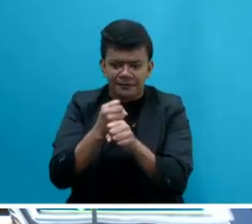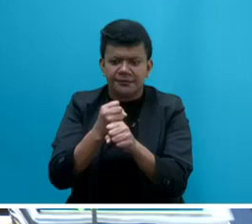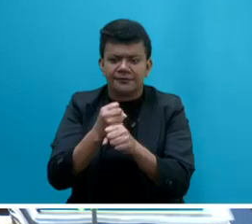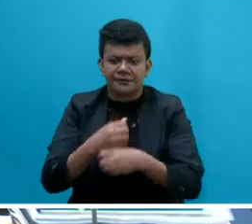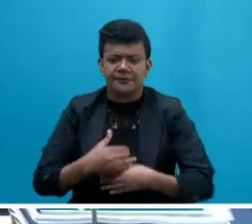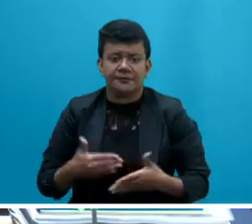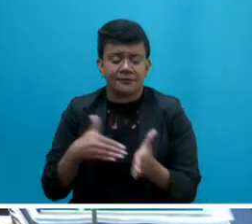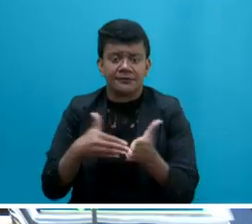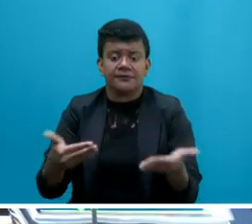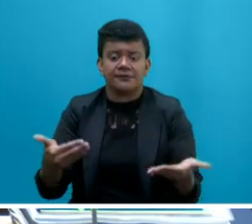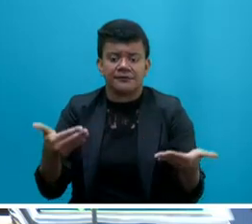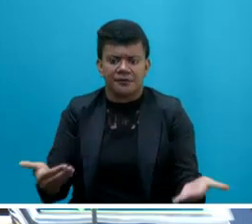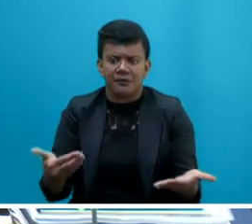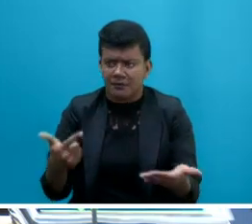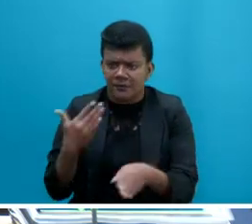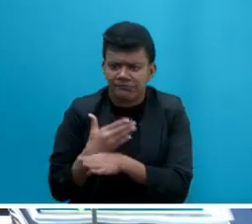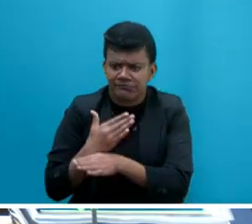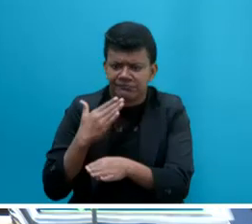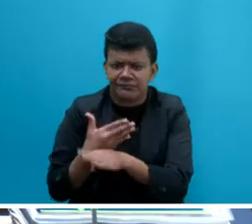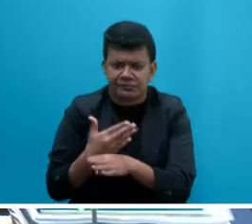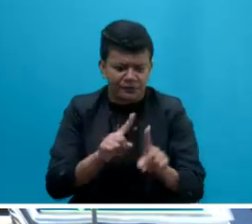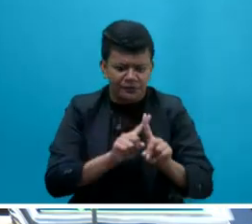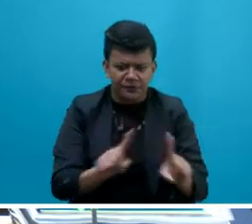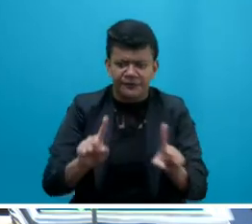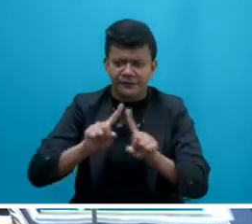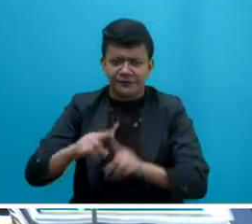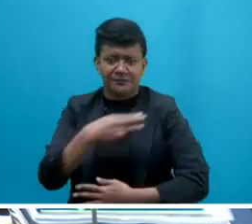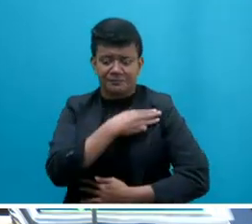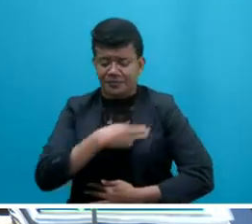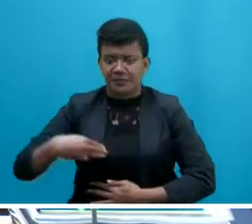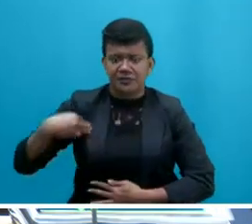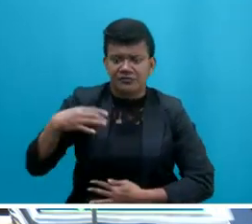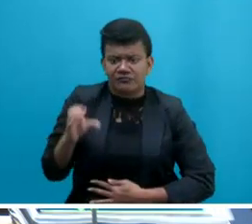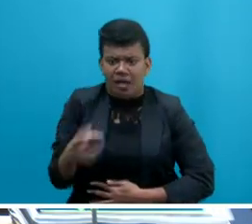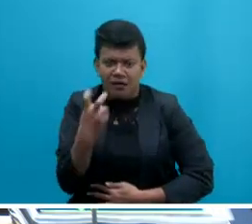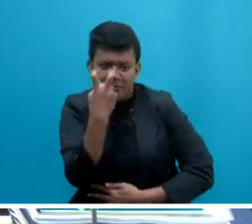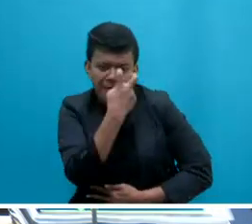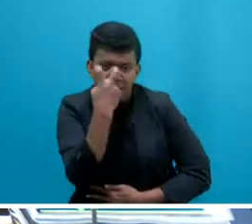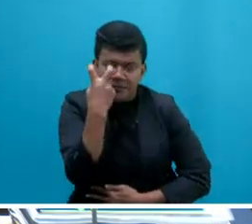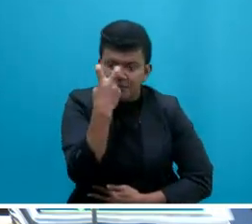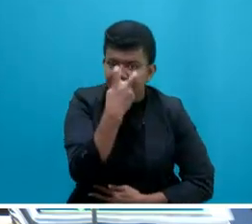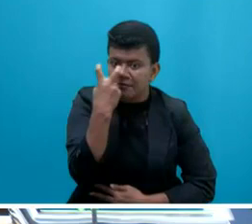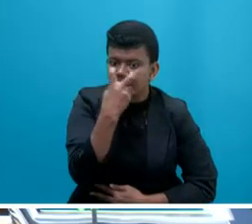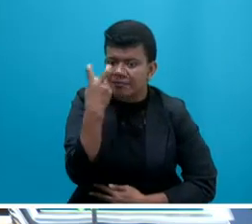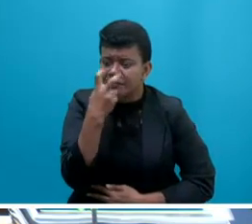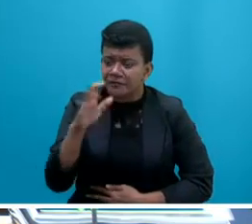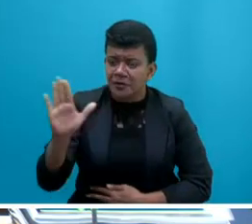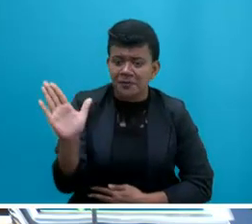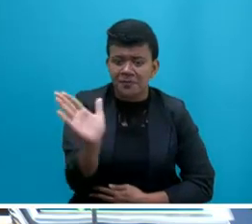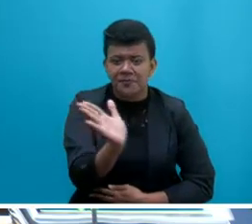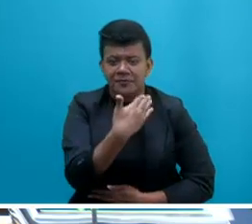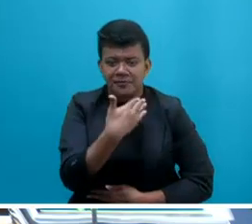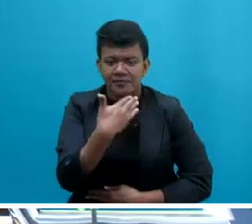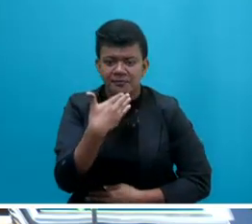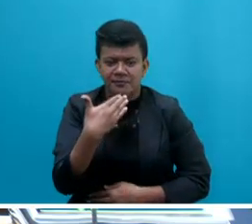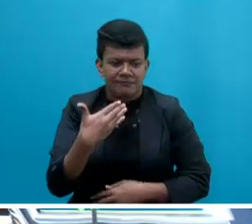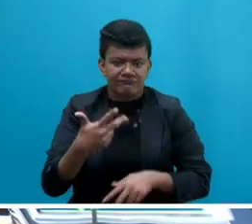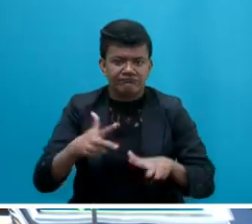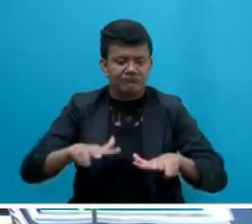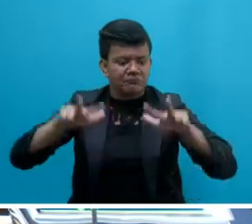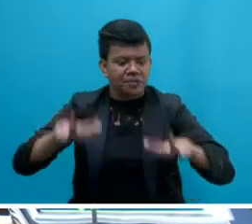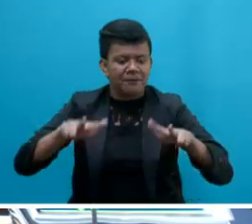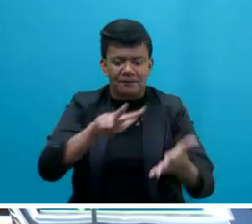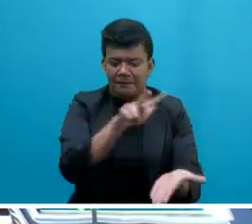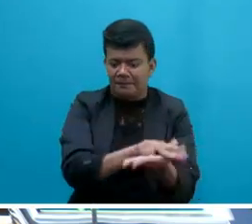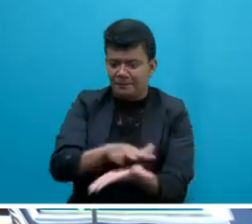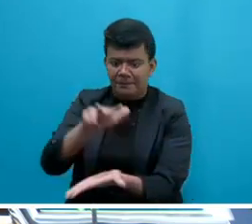are working with all ministries and stakeholders in the monitoring of all arrangements that government has signed with partners to ensure